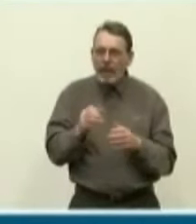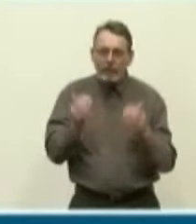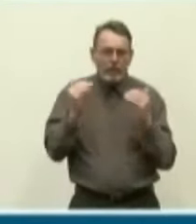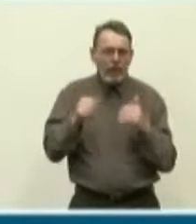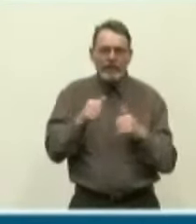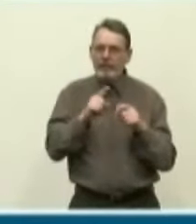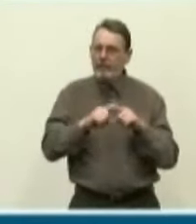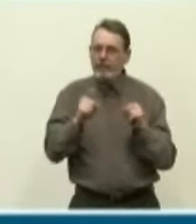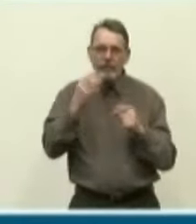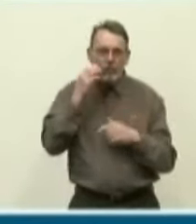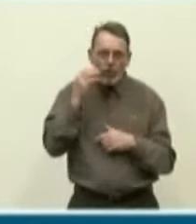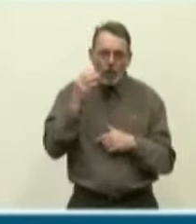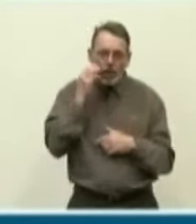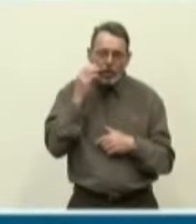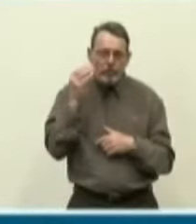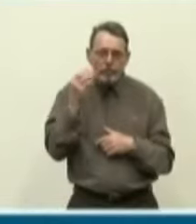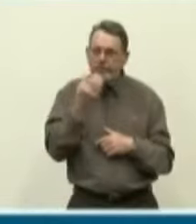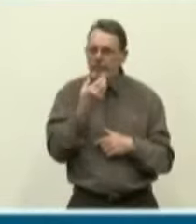Central 3, April 852, Leavenworth and Jefferson.